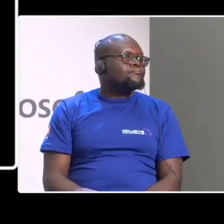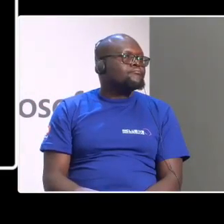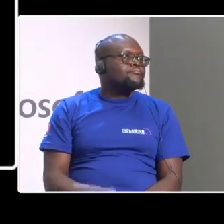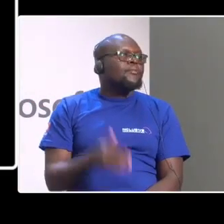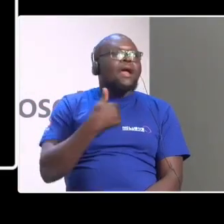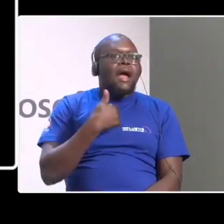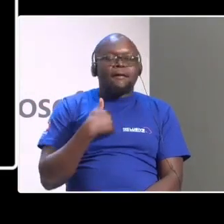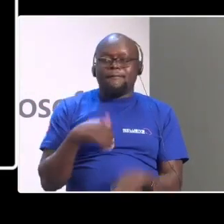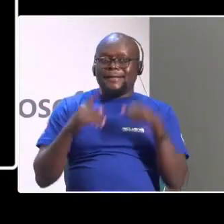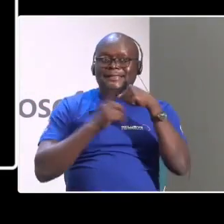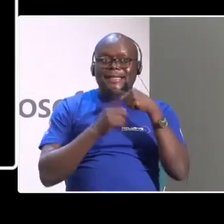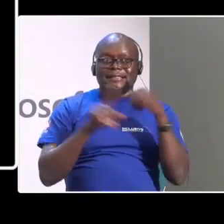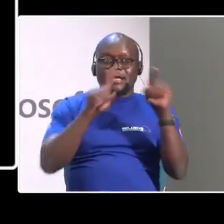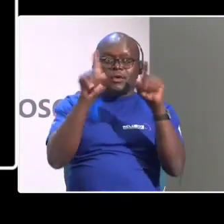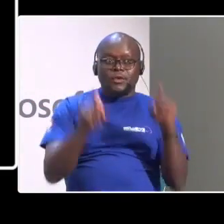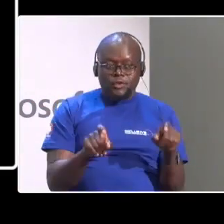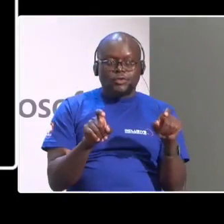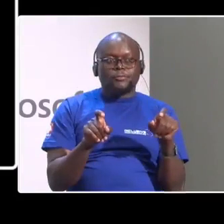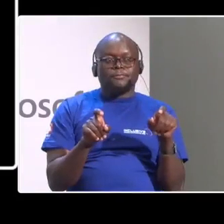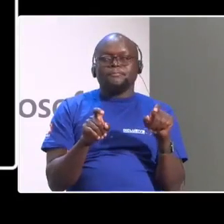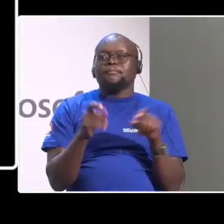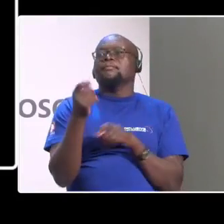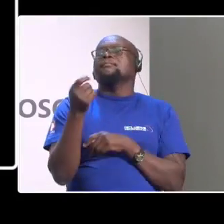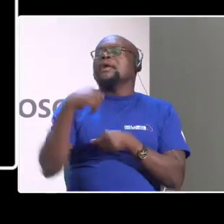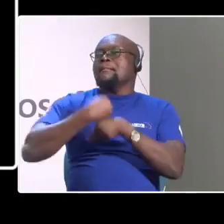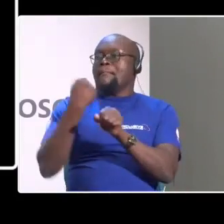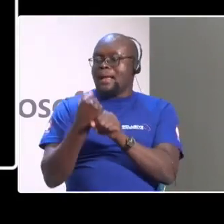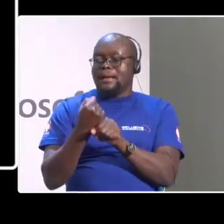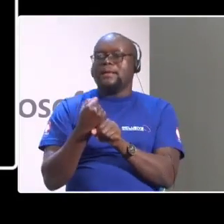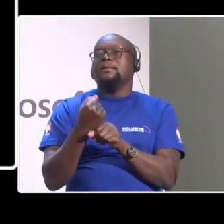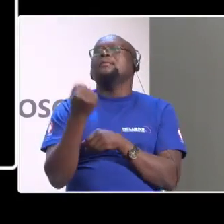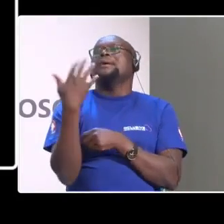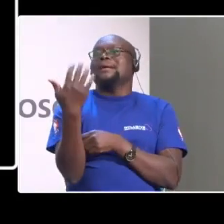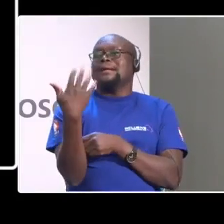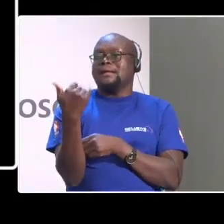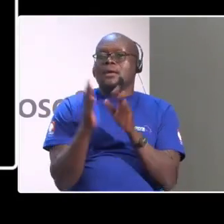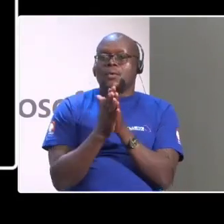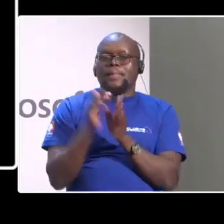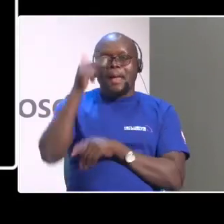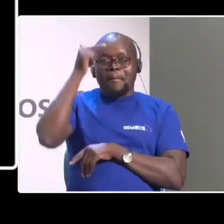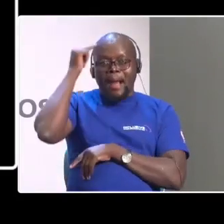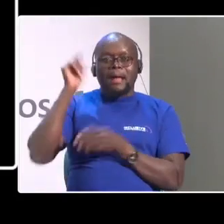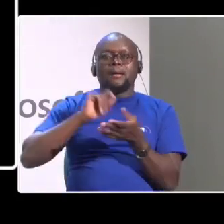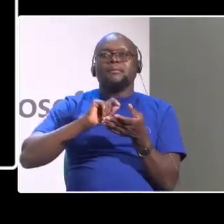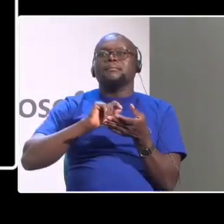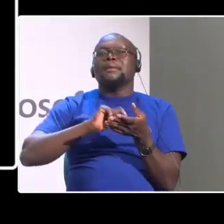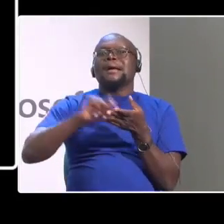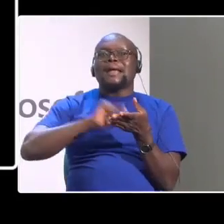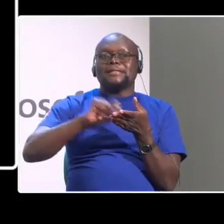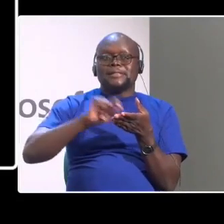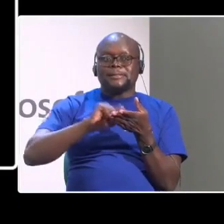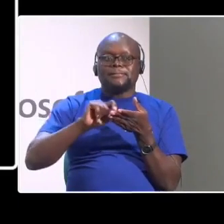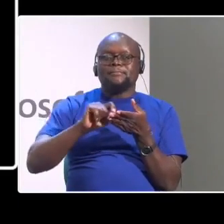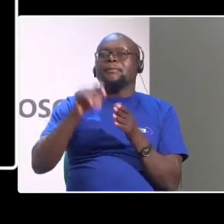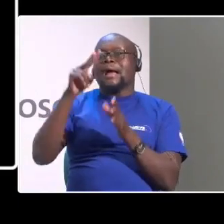are 6 questions in green tiles with black writing, and I'll